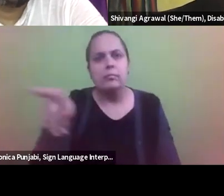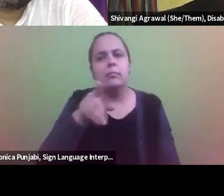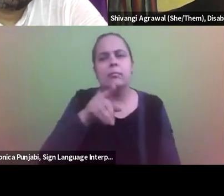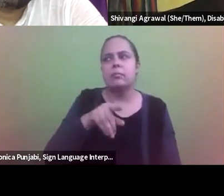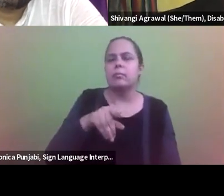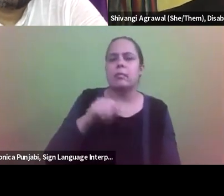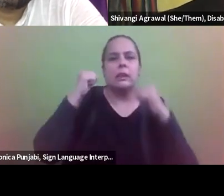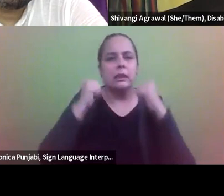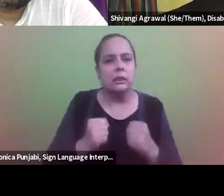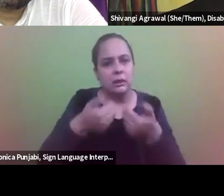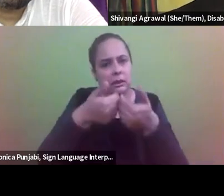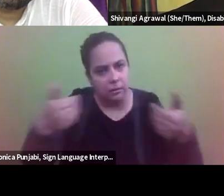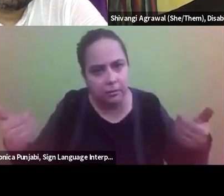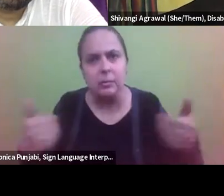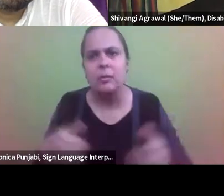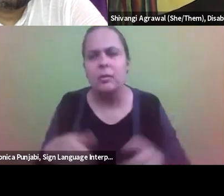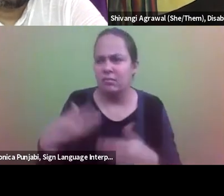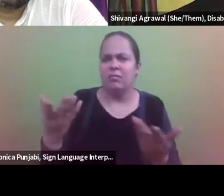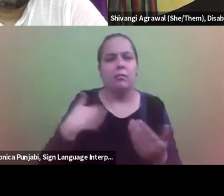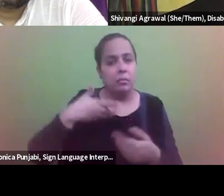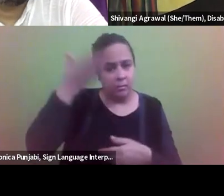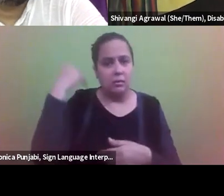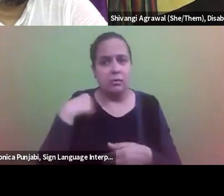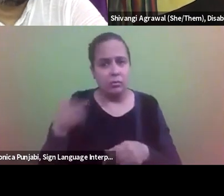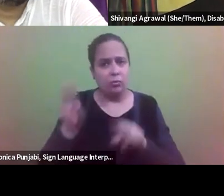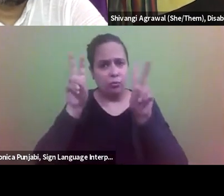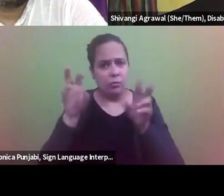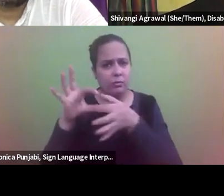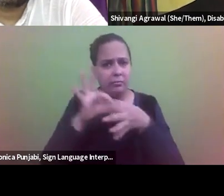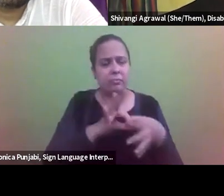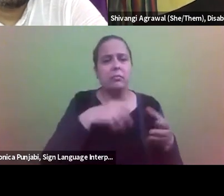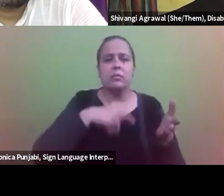and so I wrote about that, how that like